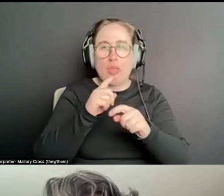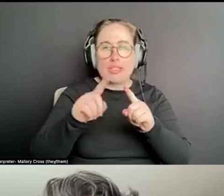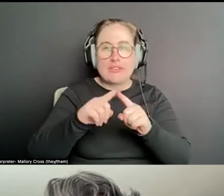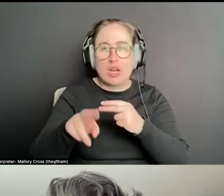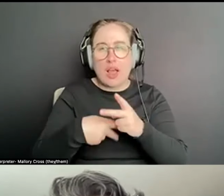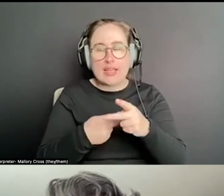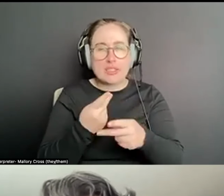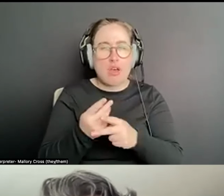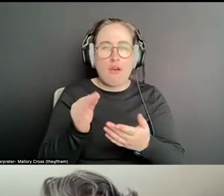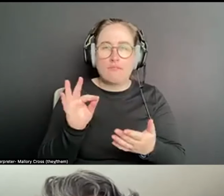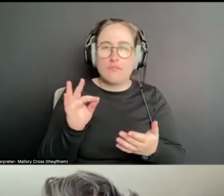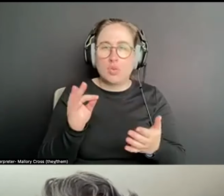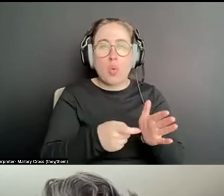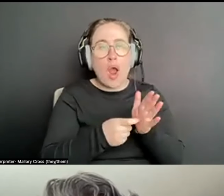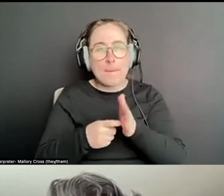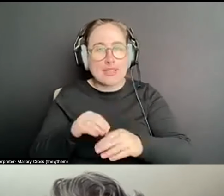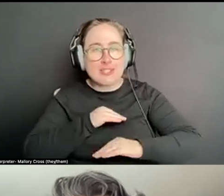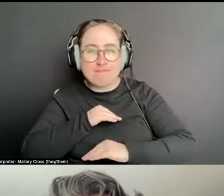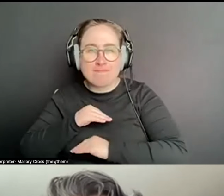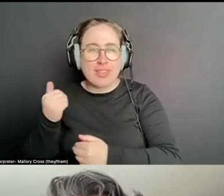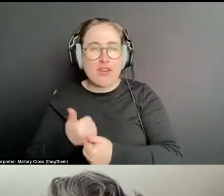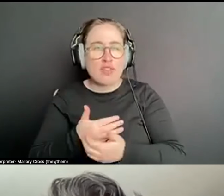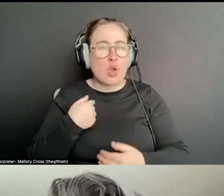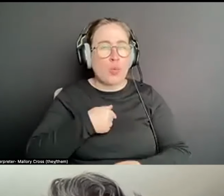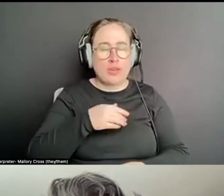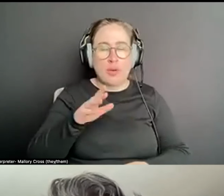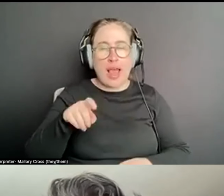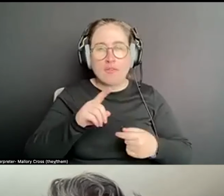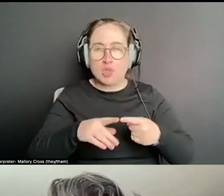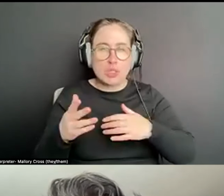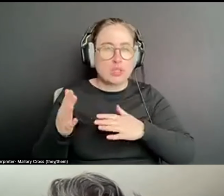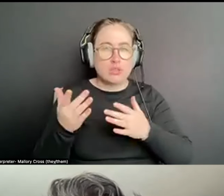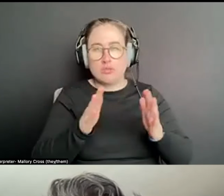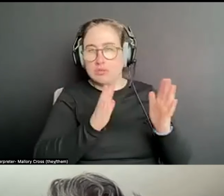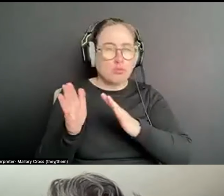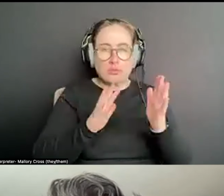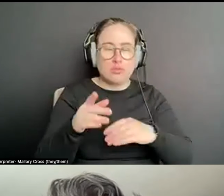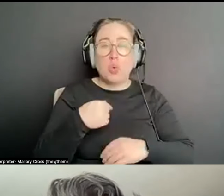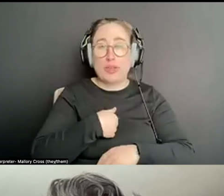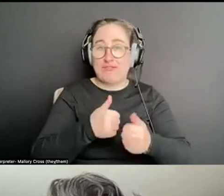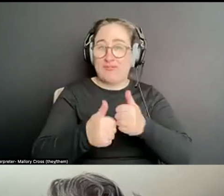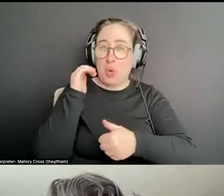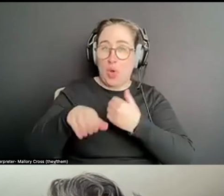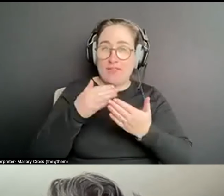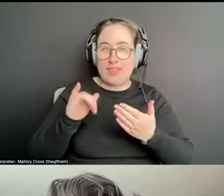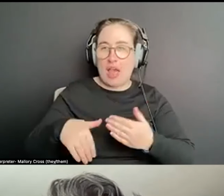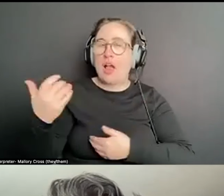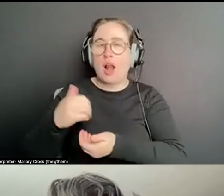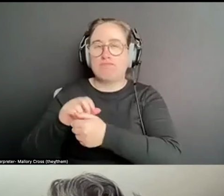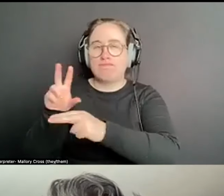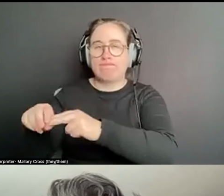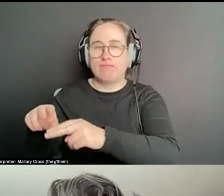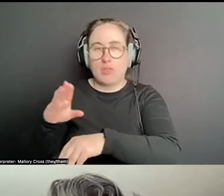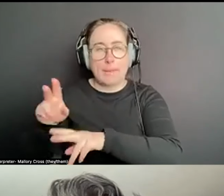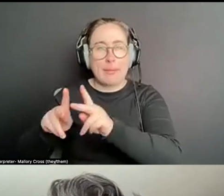of requirements that, you know, we'd have to jump through. So we were able to get around that by working with people who got what we were doing and